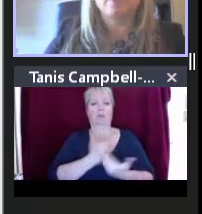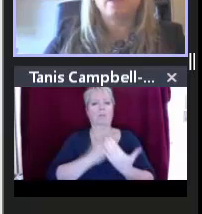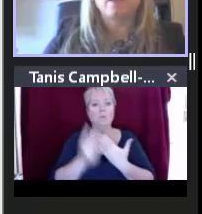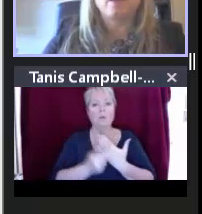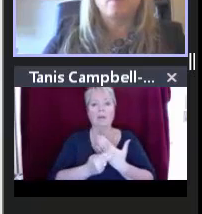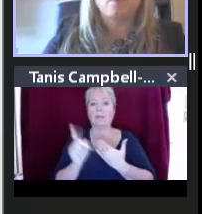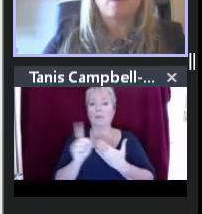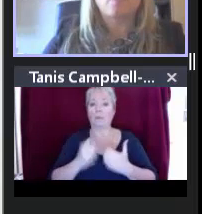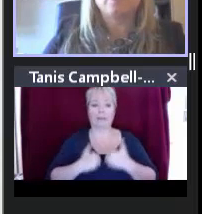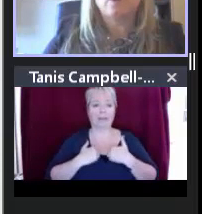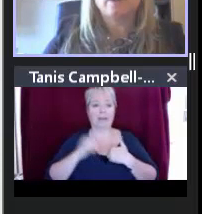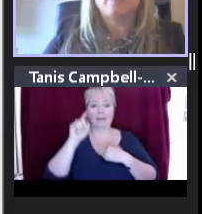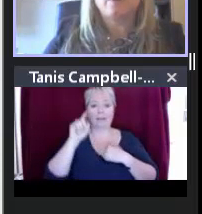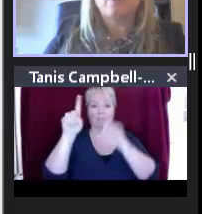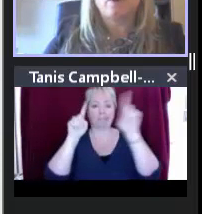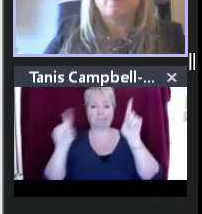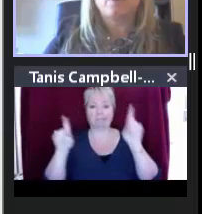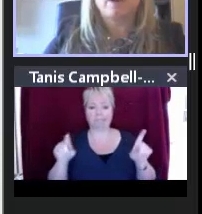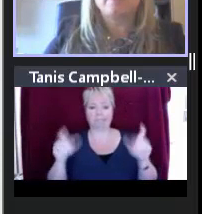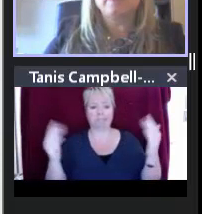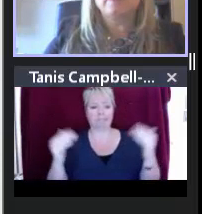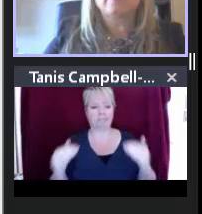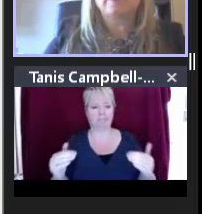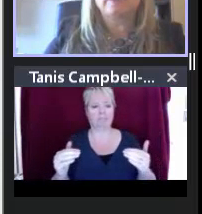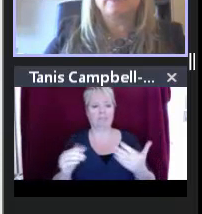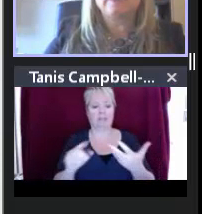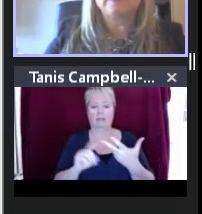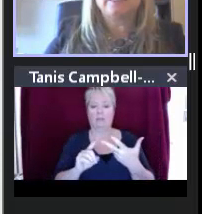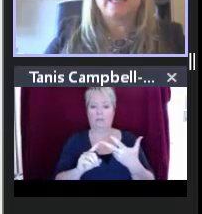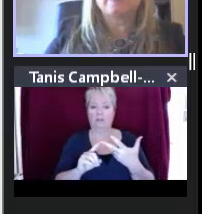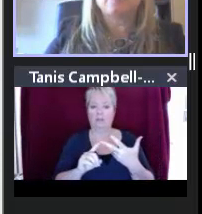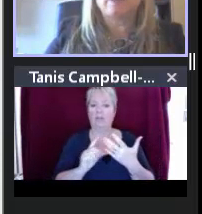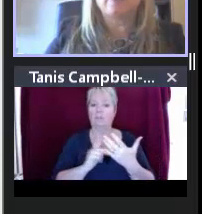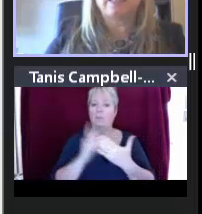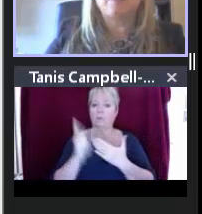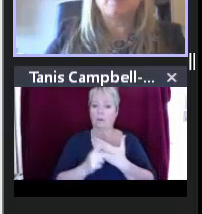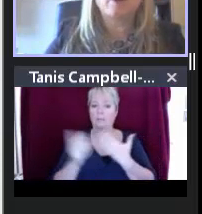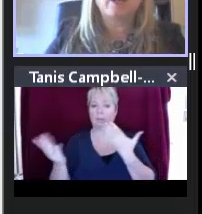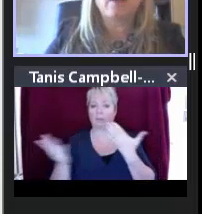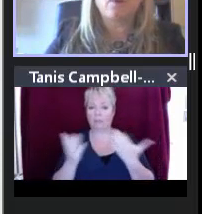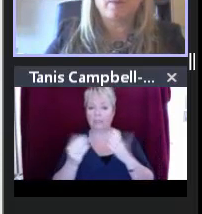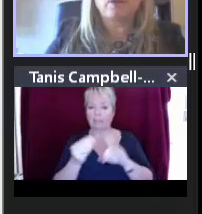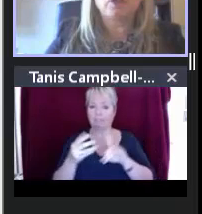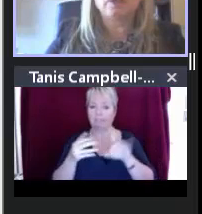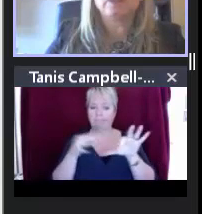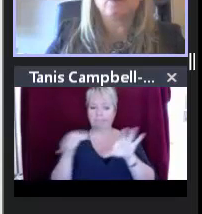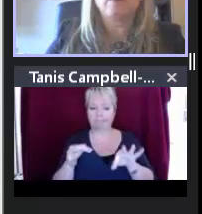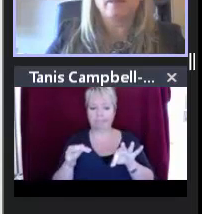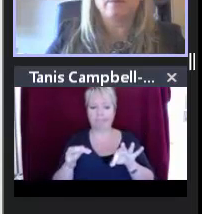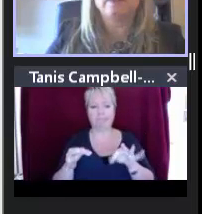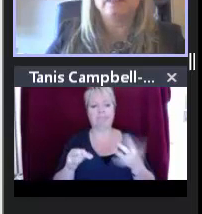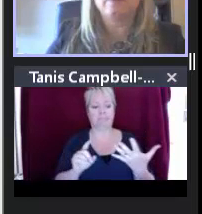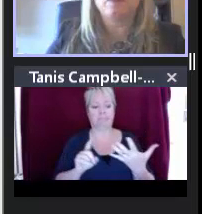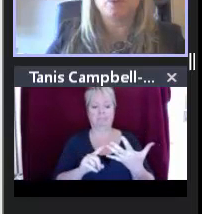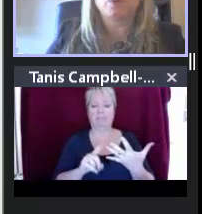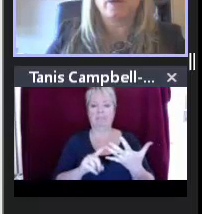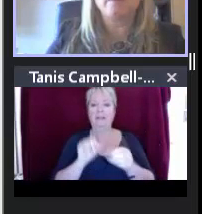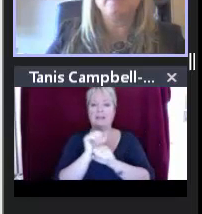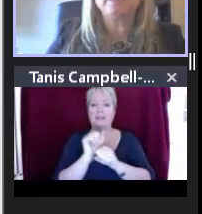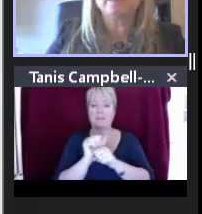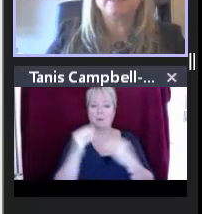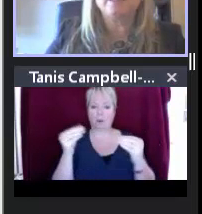located. We'll talk about our programs and services and as well labor market information, so the relevance